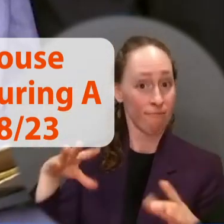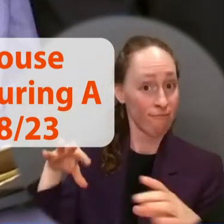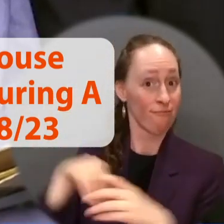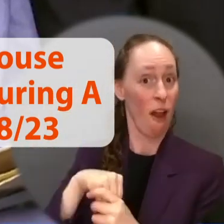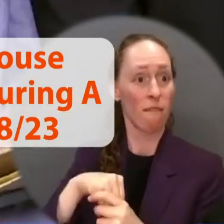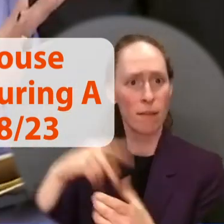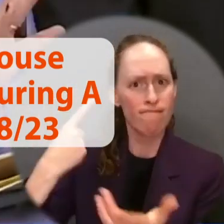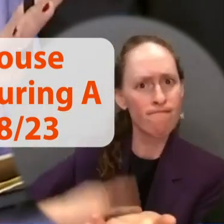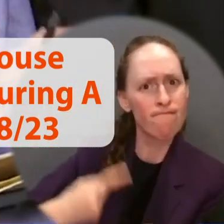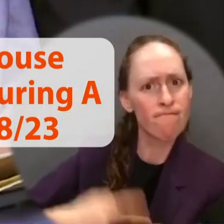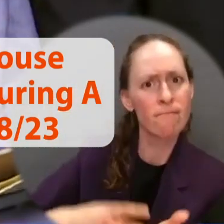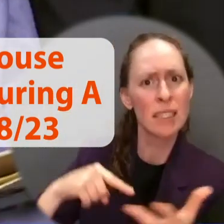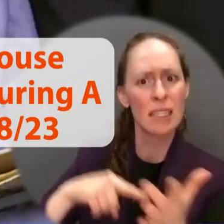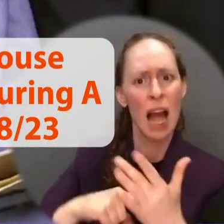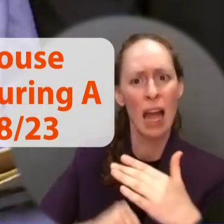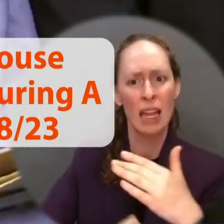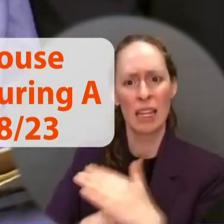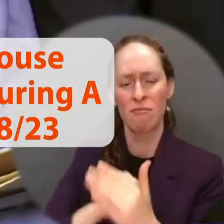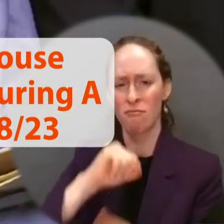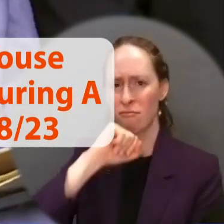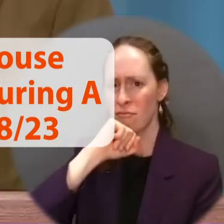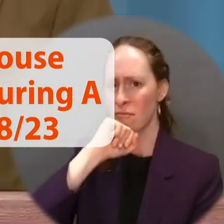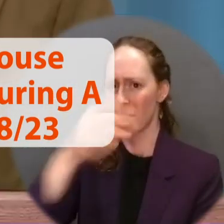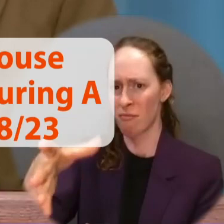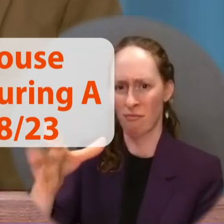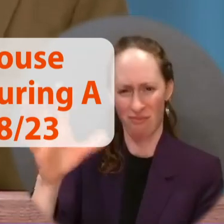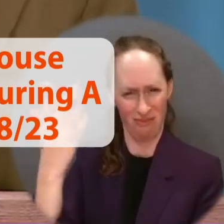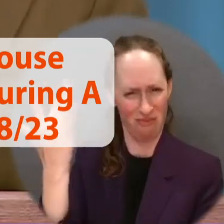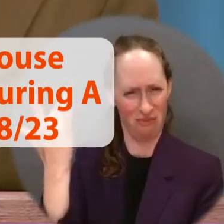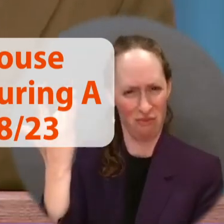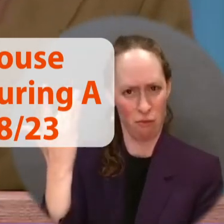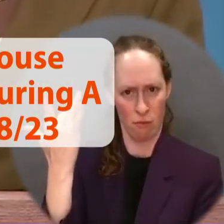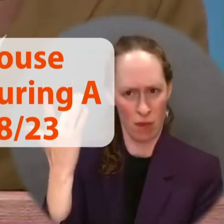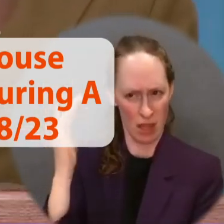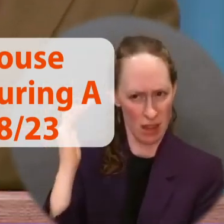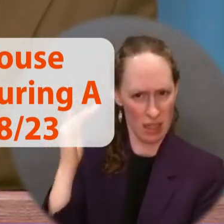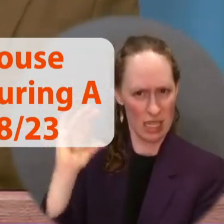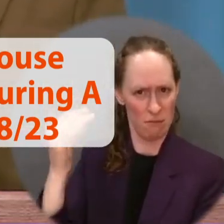of McConnell's hands-off approach here? I mean, we've been very clear.